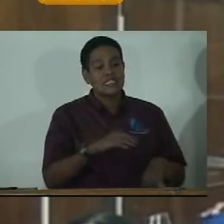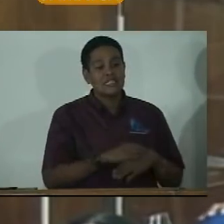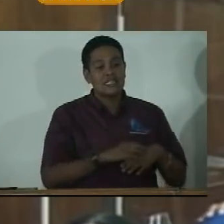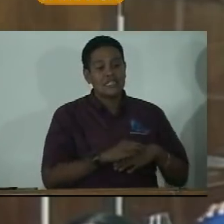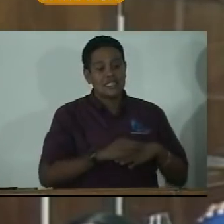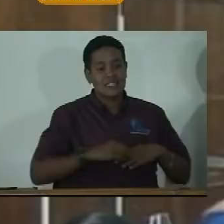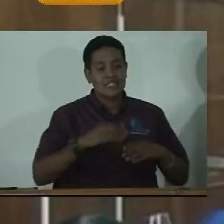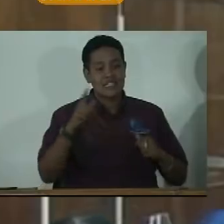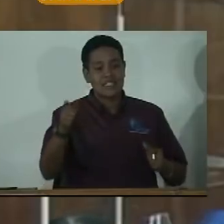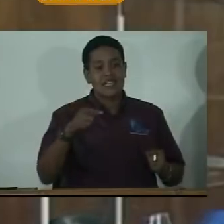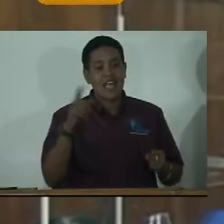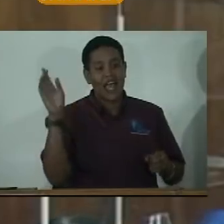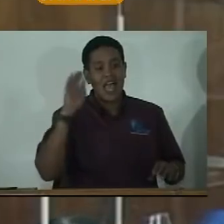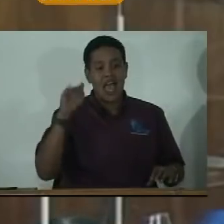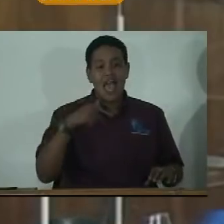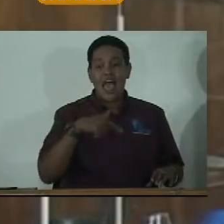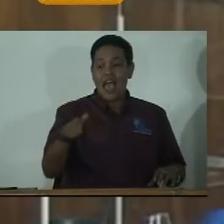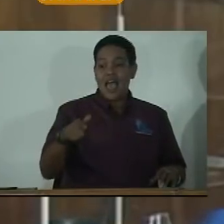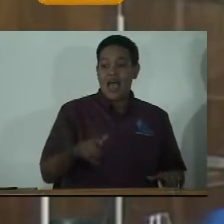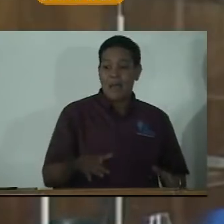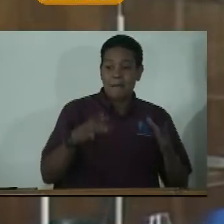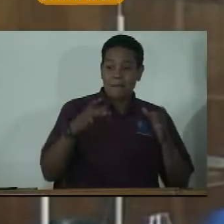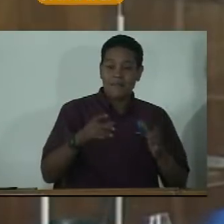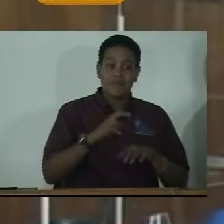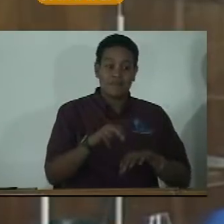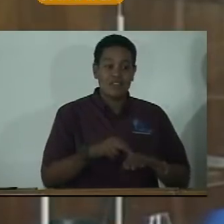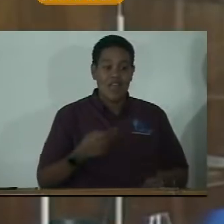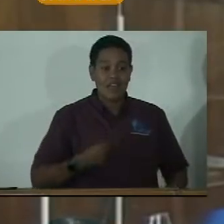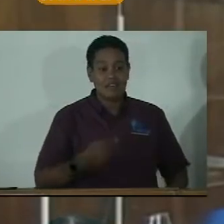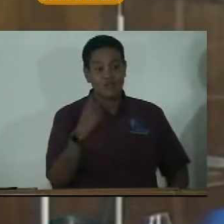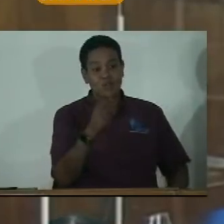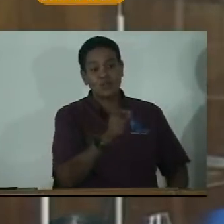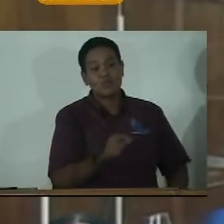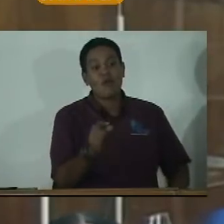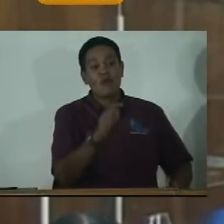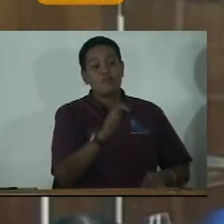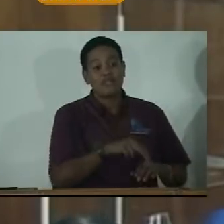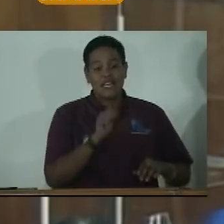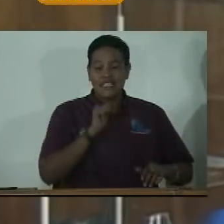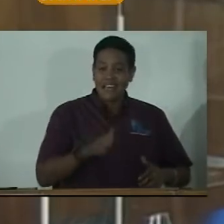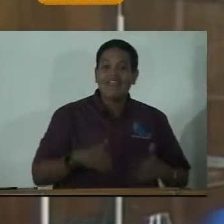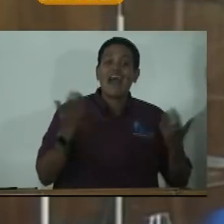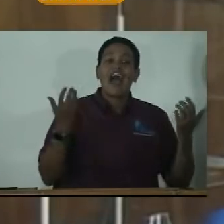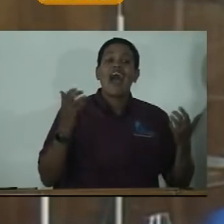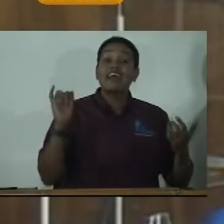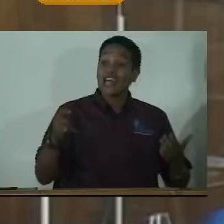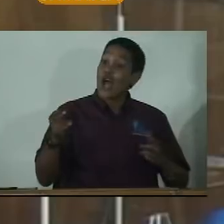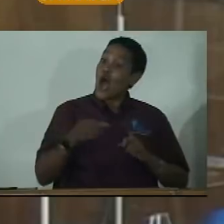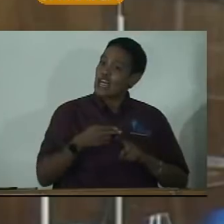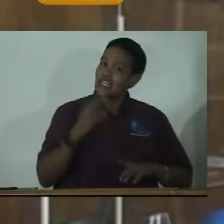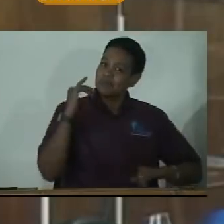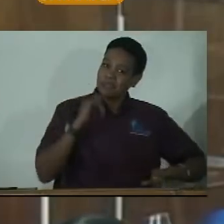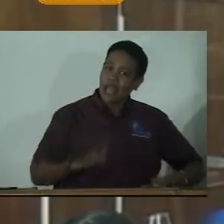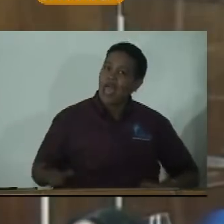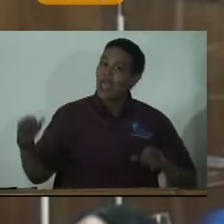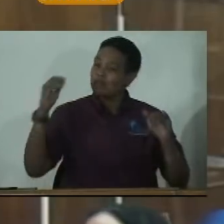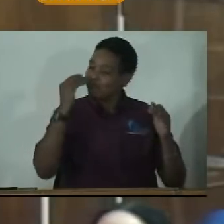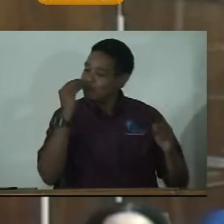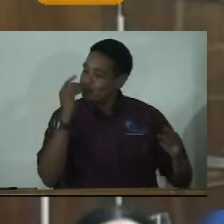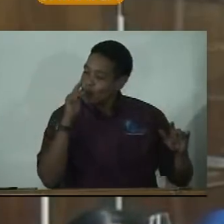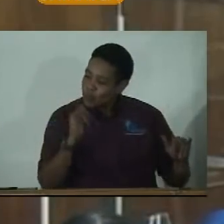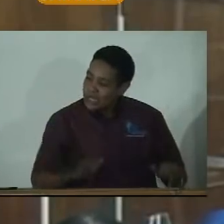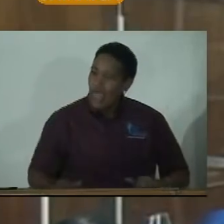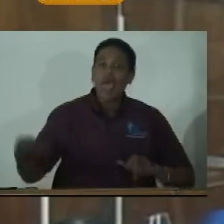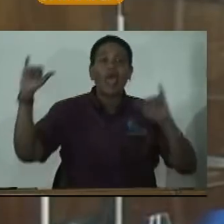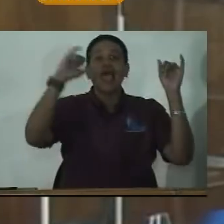potato and me have 2 little potato. I am grabbing away his plate. That's what's home. At home he gets a big plate and I